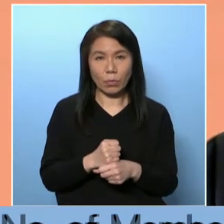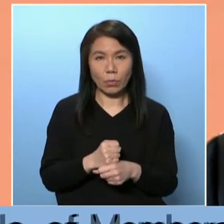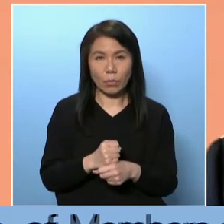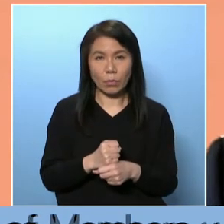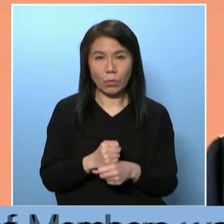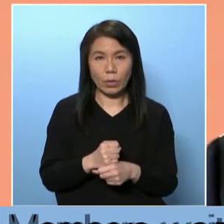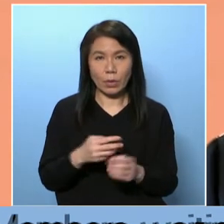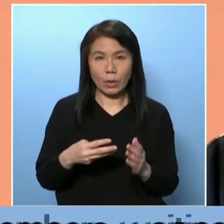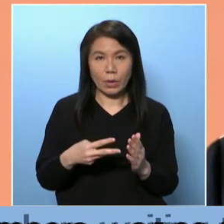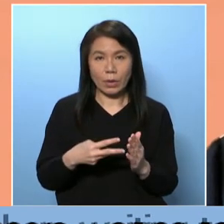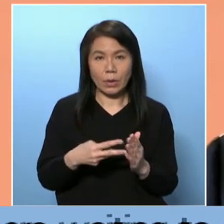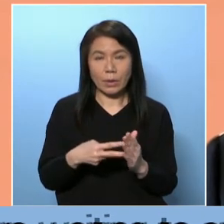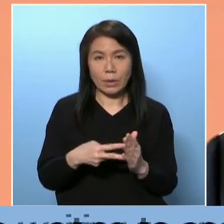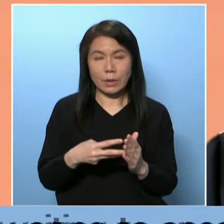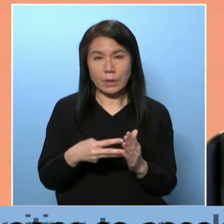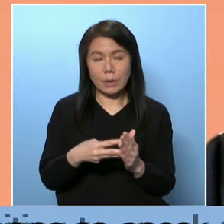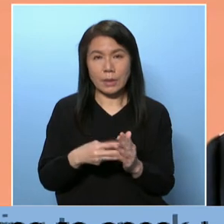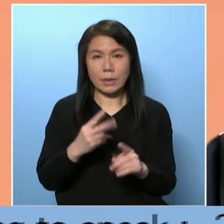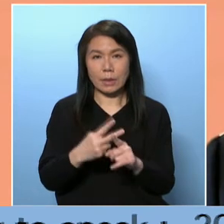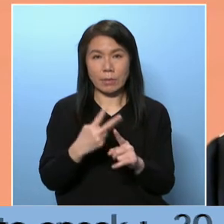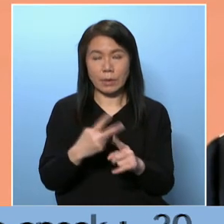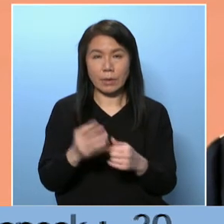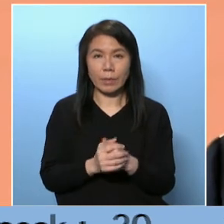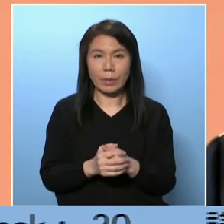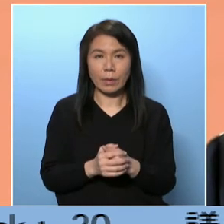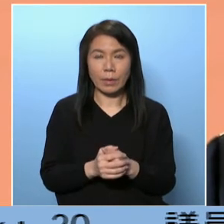action. And if we're able to do all that